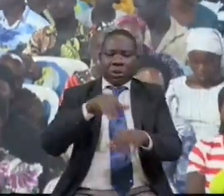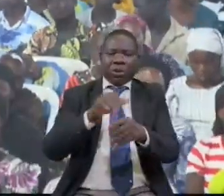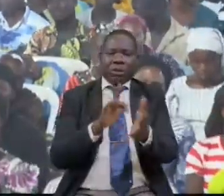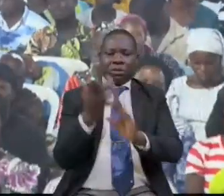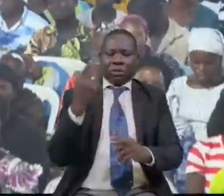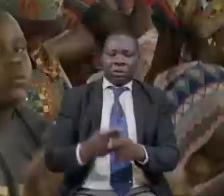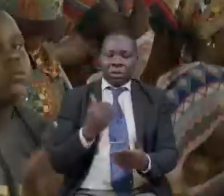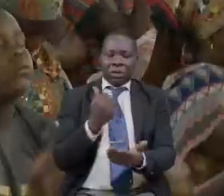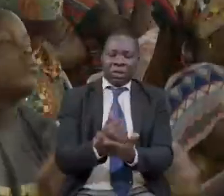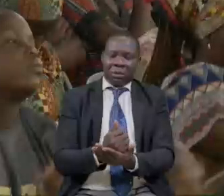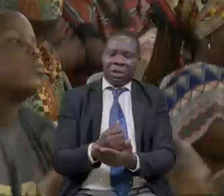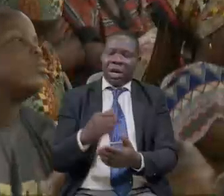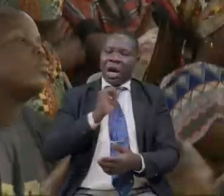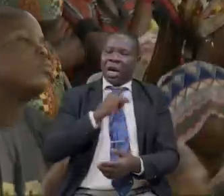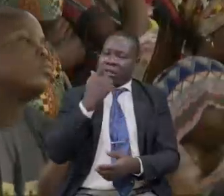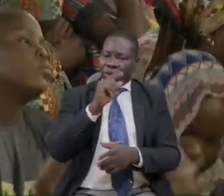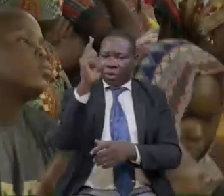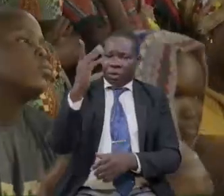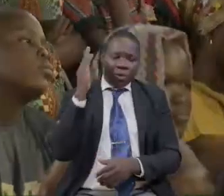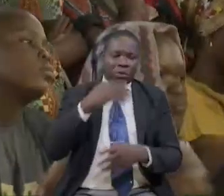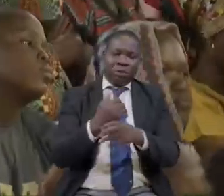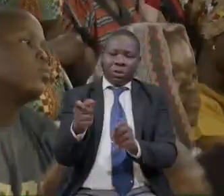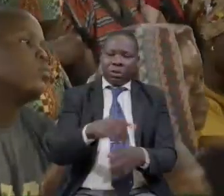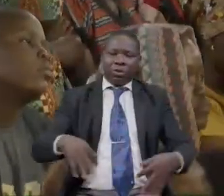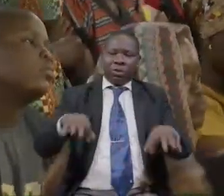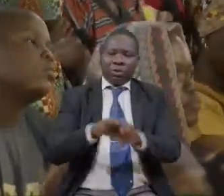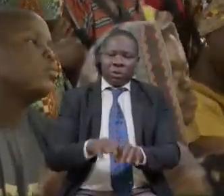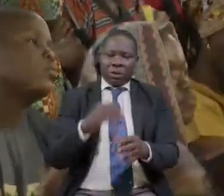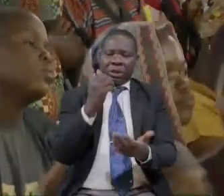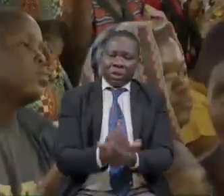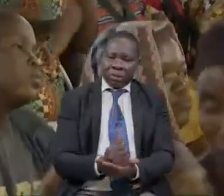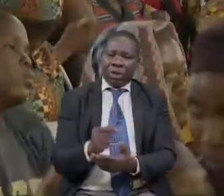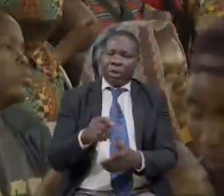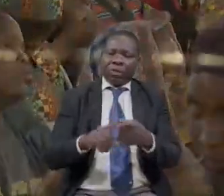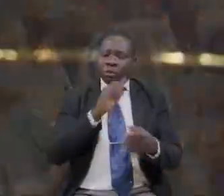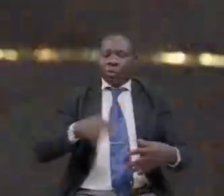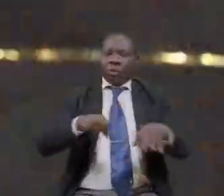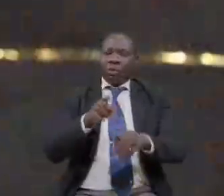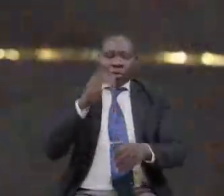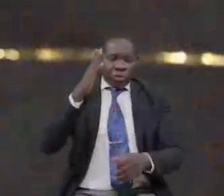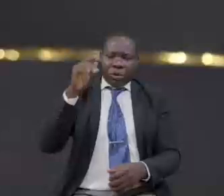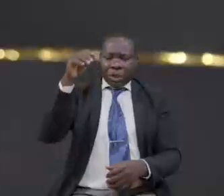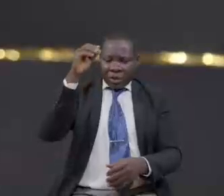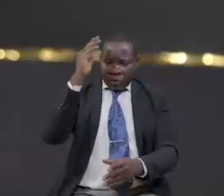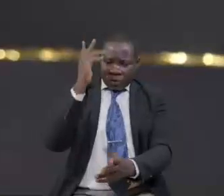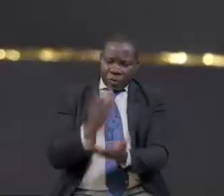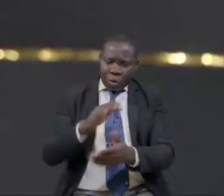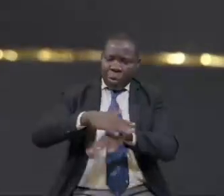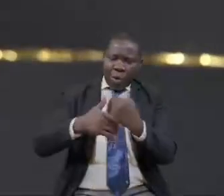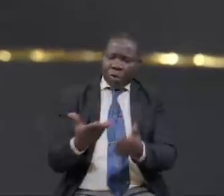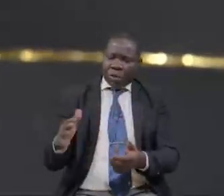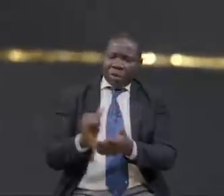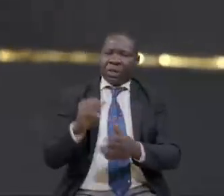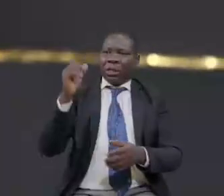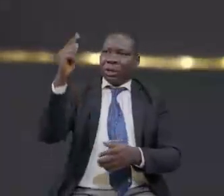worthy. To be worthy, will drop all things that God hates, will drop them down. To